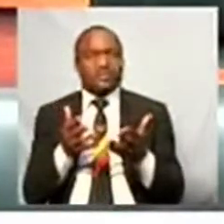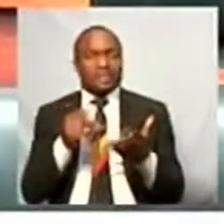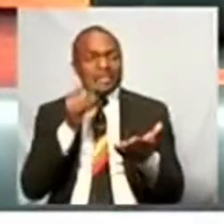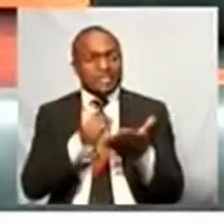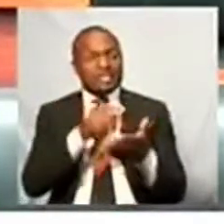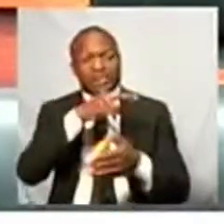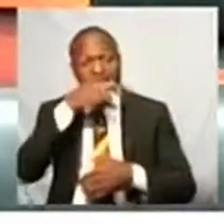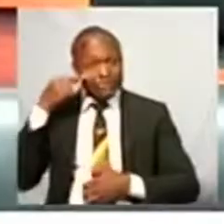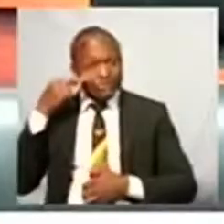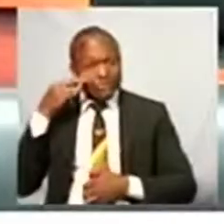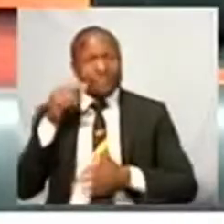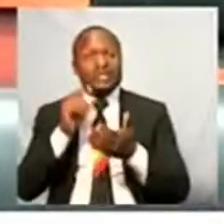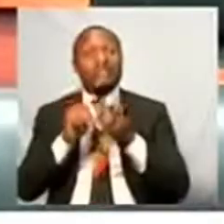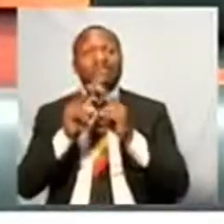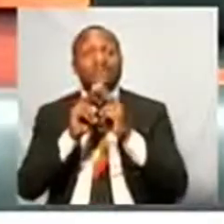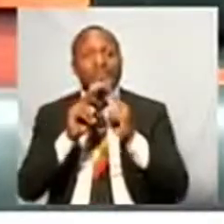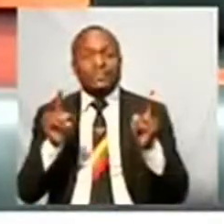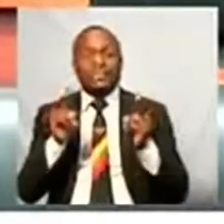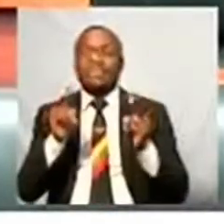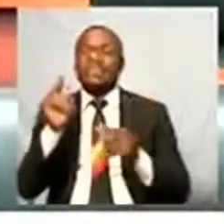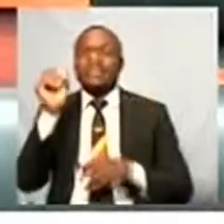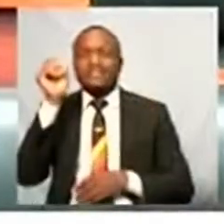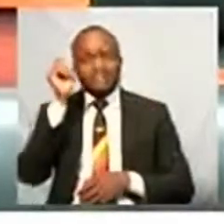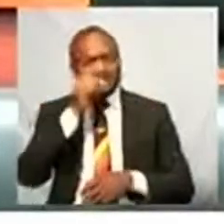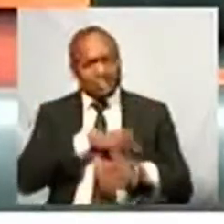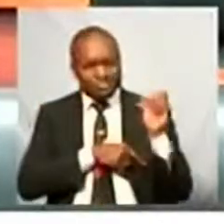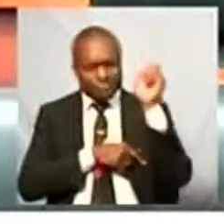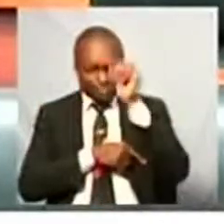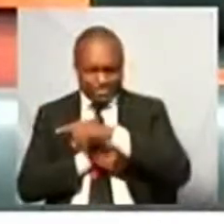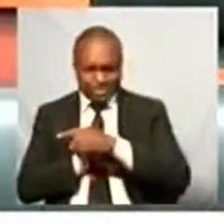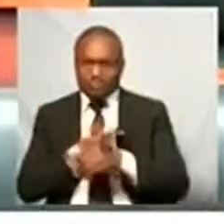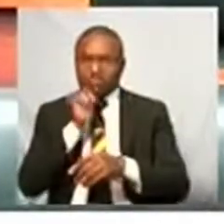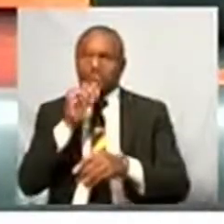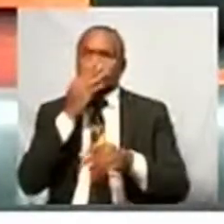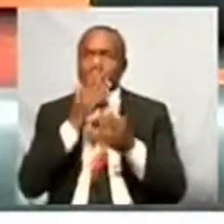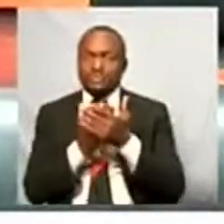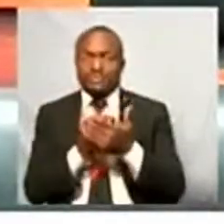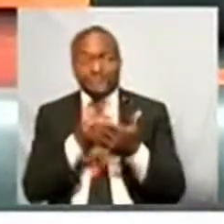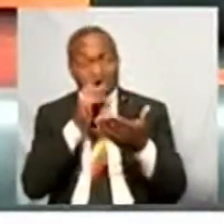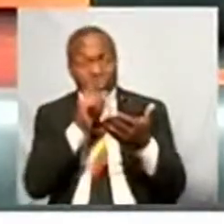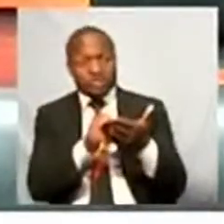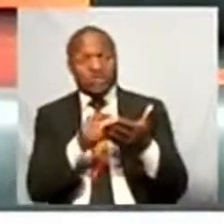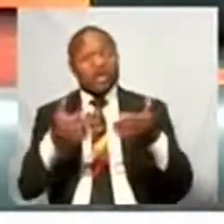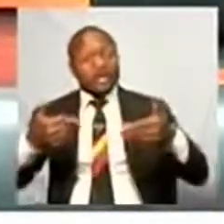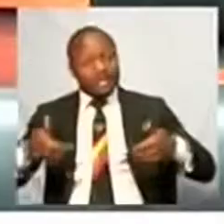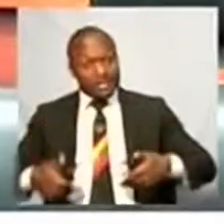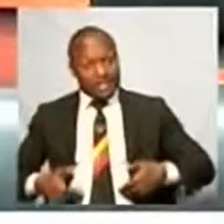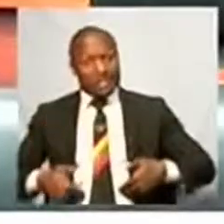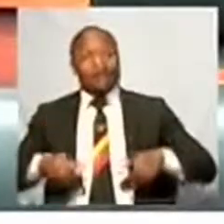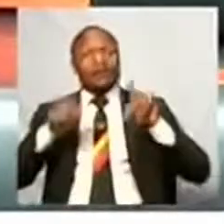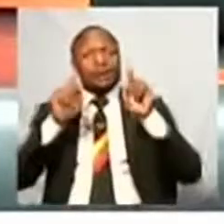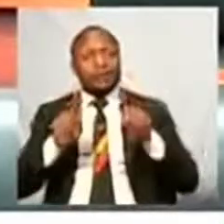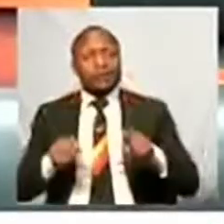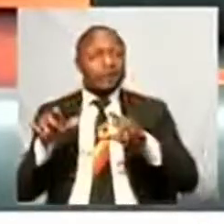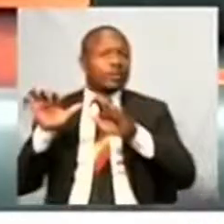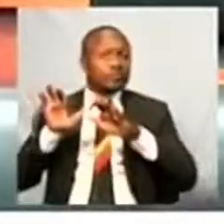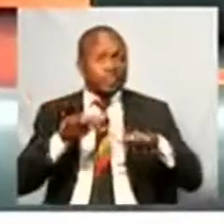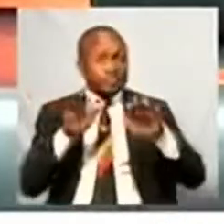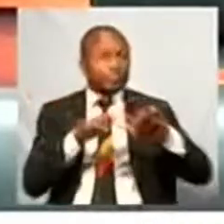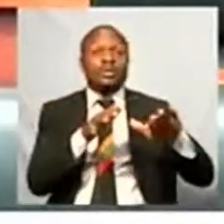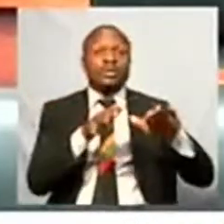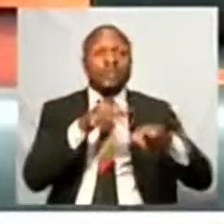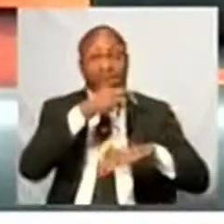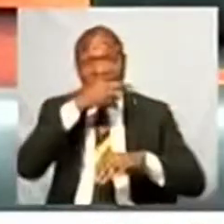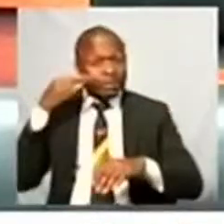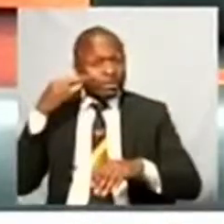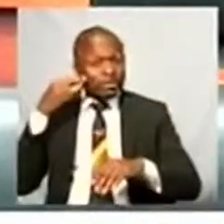is theft. This is very disappointing and very unfair. I'm looking at this young teenager in Chumwema, Madam Speaker, who steals a chicken